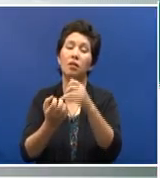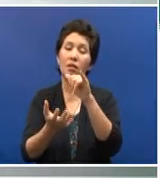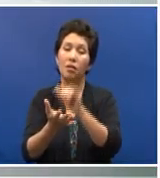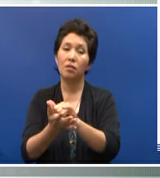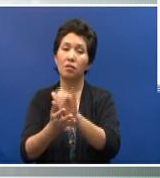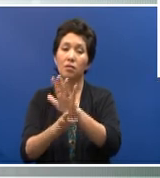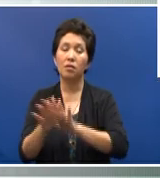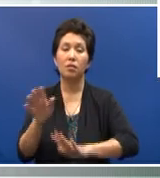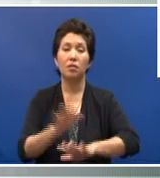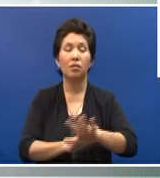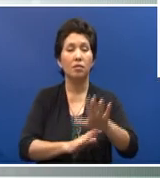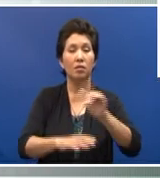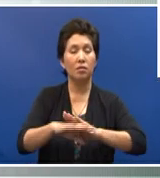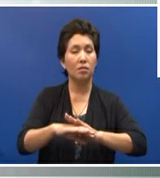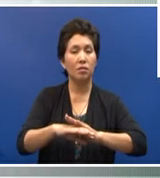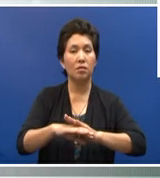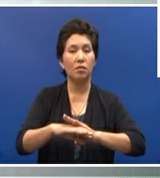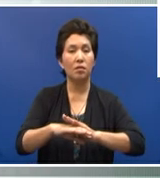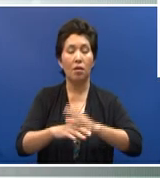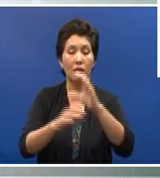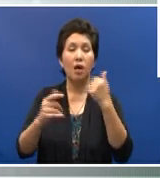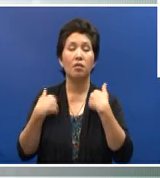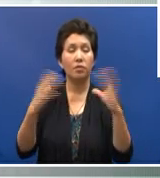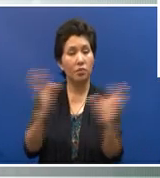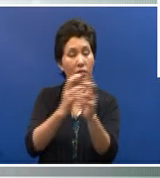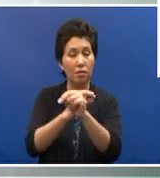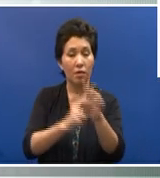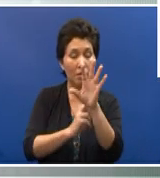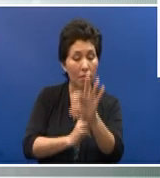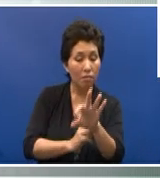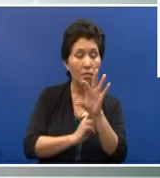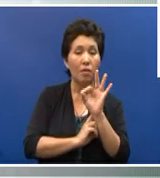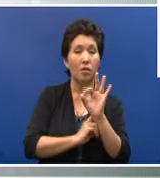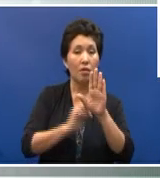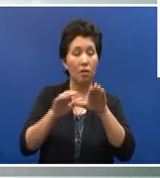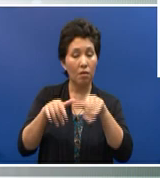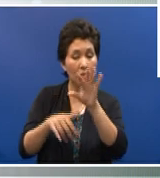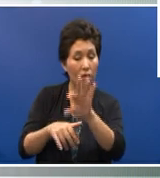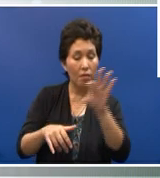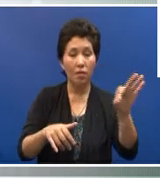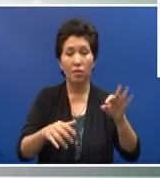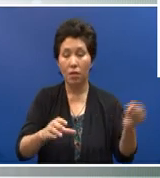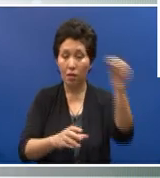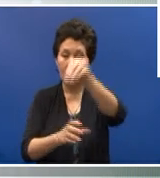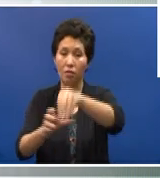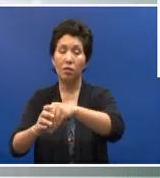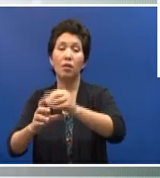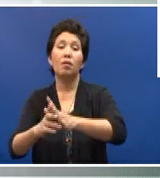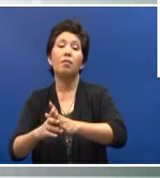considered difficult and dangerous, where the workers are exploited and do not have the opportunity to improve the condition.